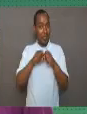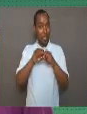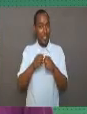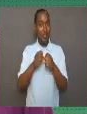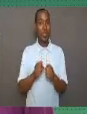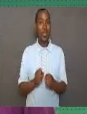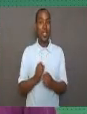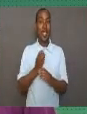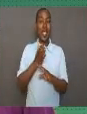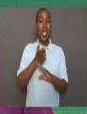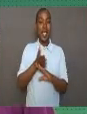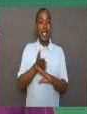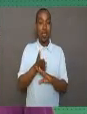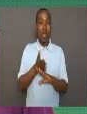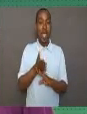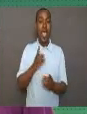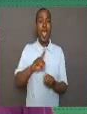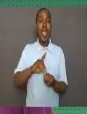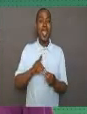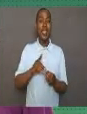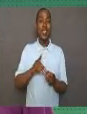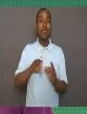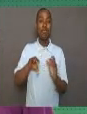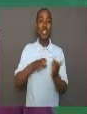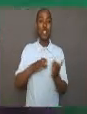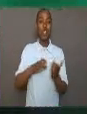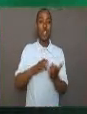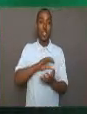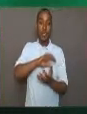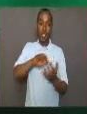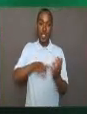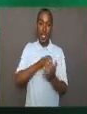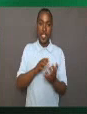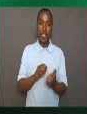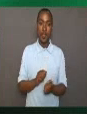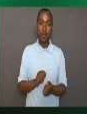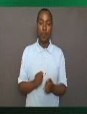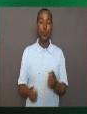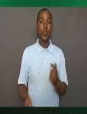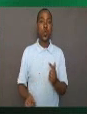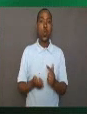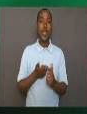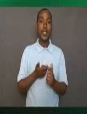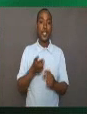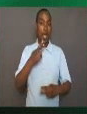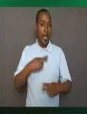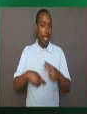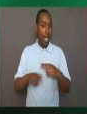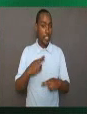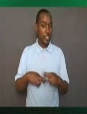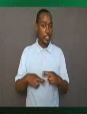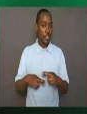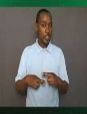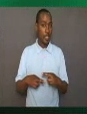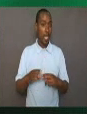while mixing it with digestive liquids. The second reaction is